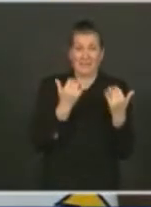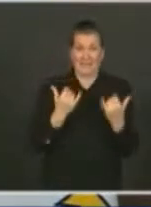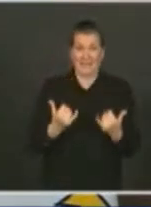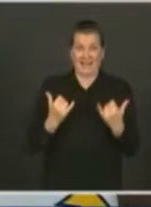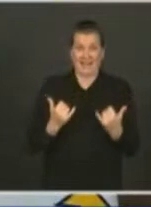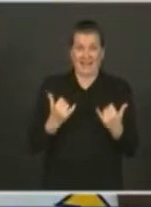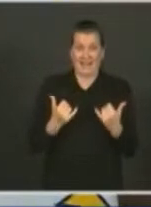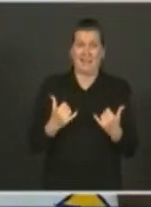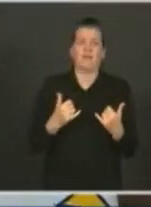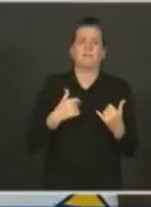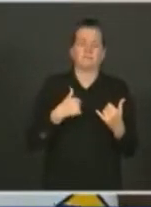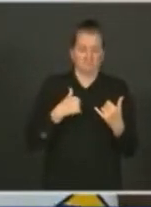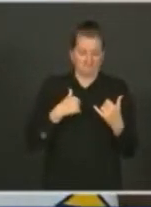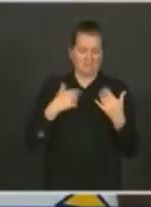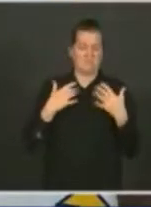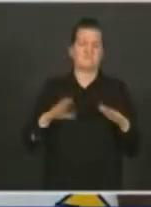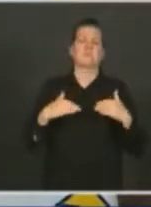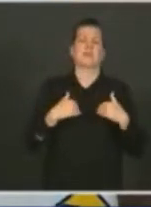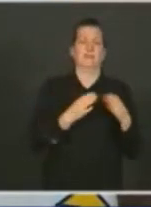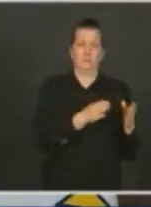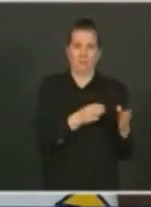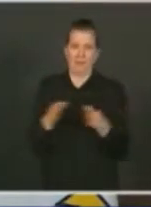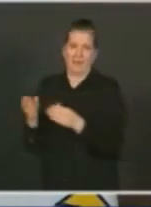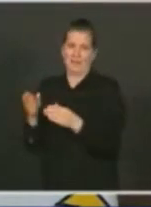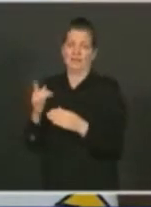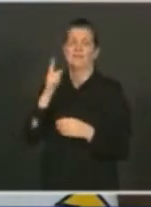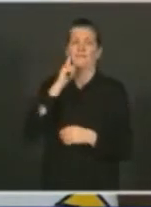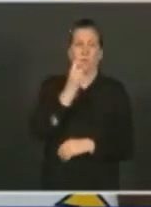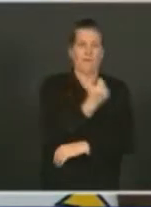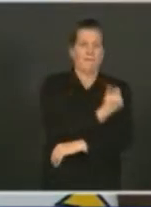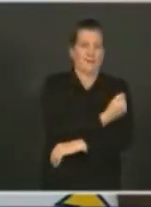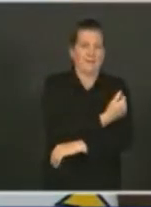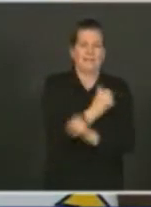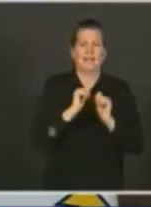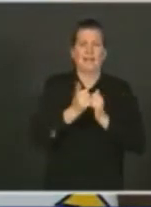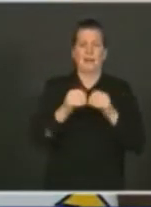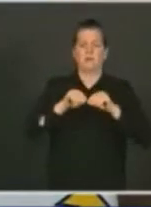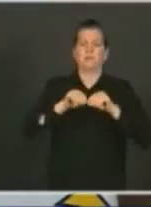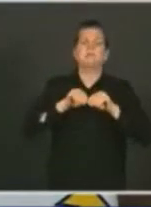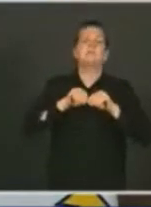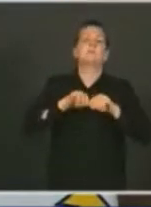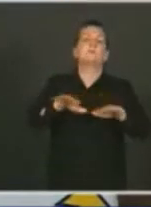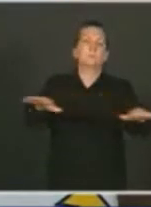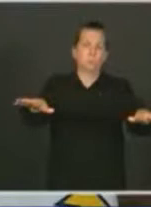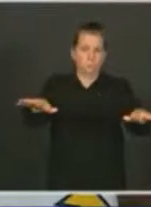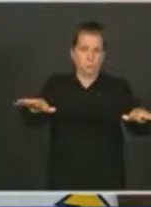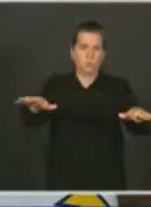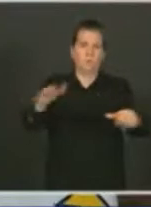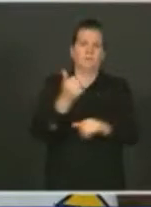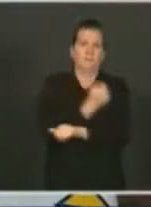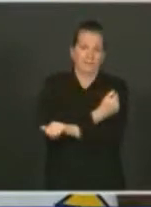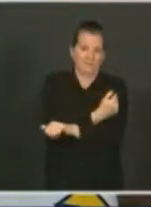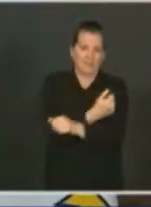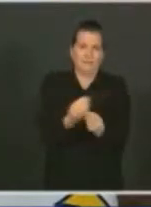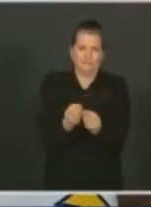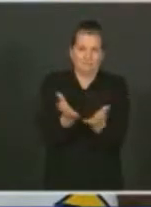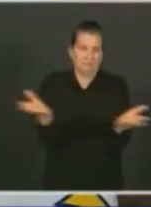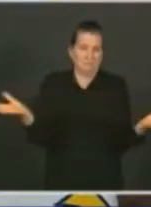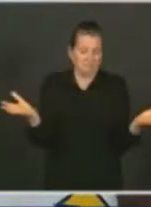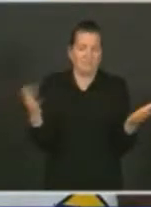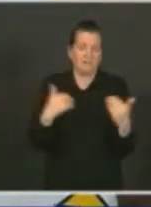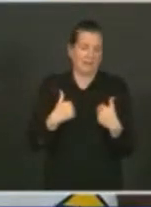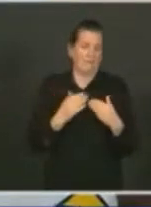we are planning for the vaccine distribution so that we're ready to hit the ground running the second we receive these